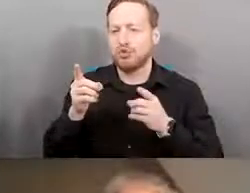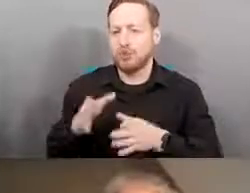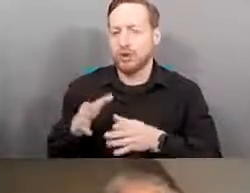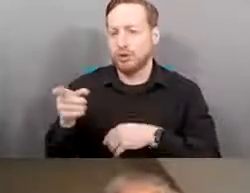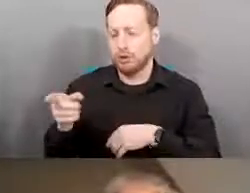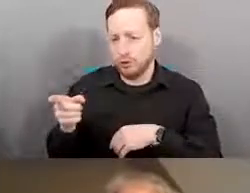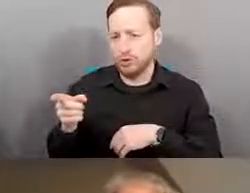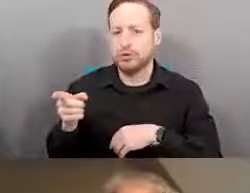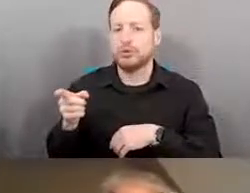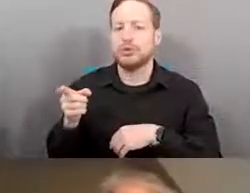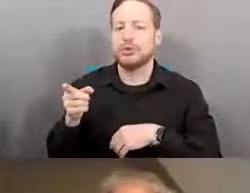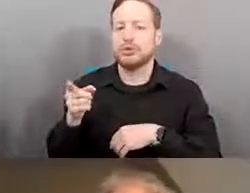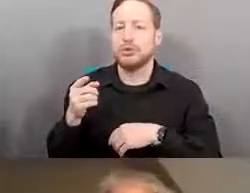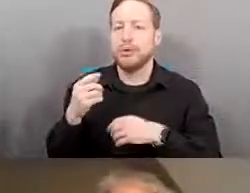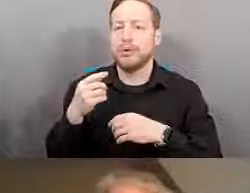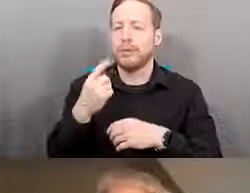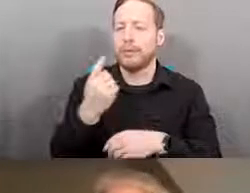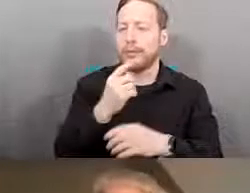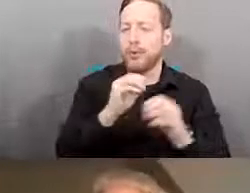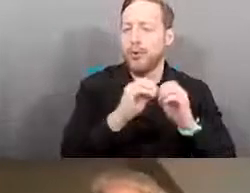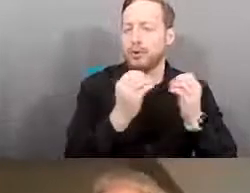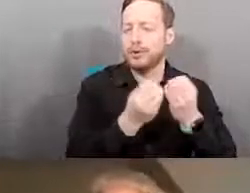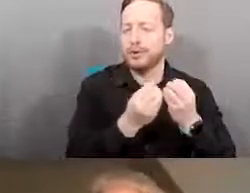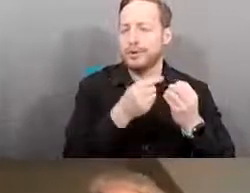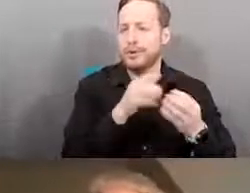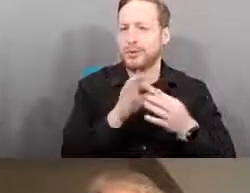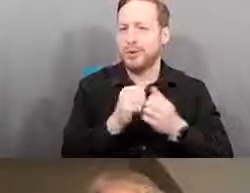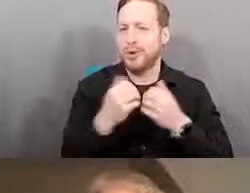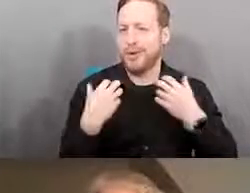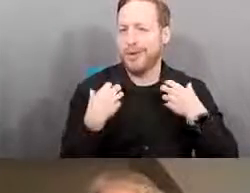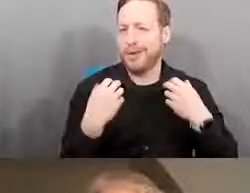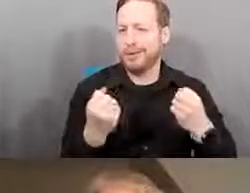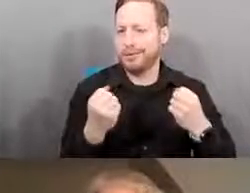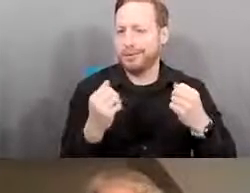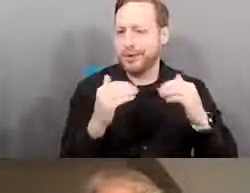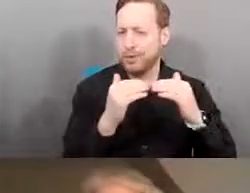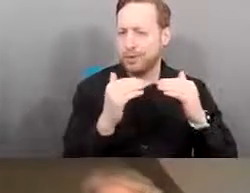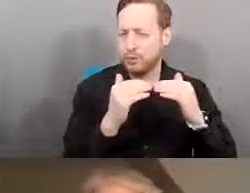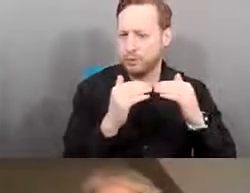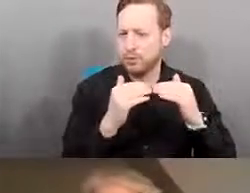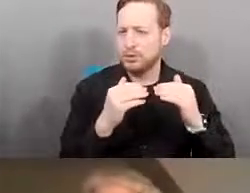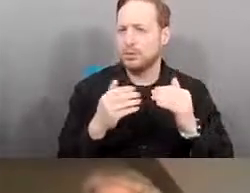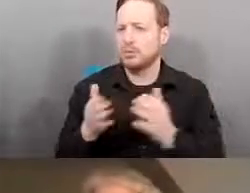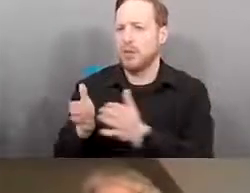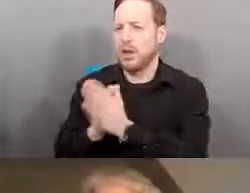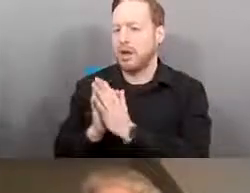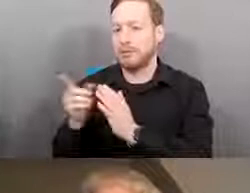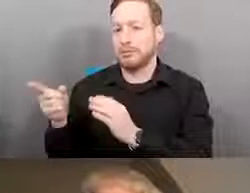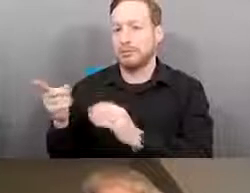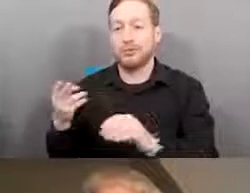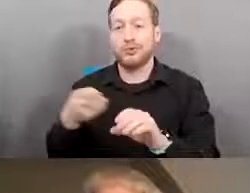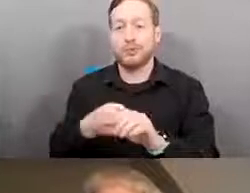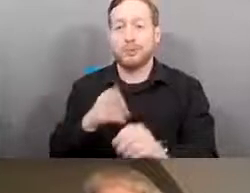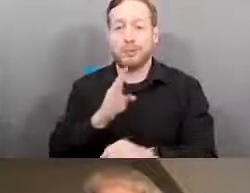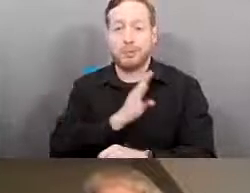says, discuss and approve the executive director's outside activity as a board member on an organization.